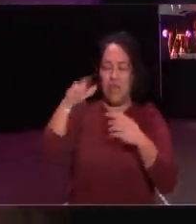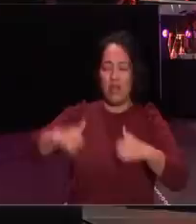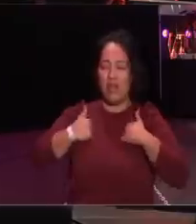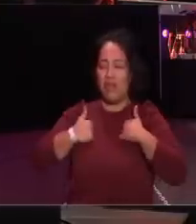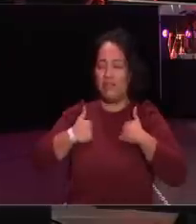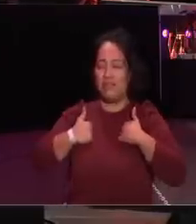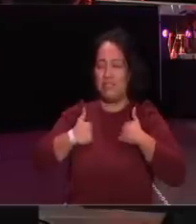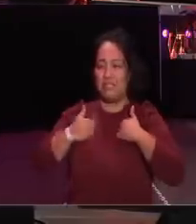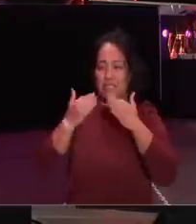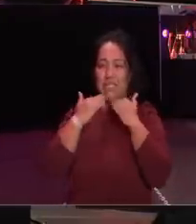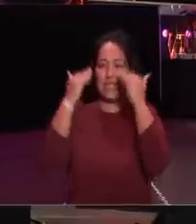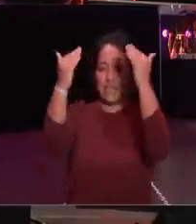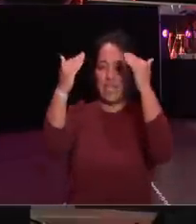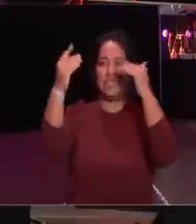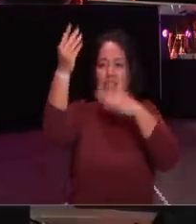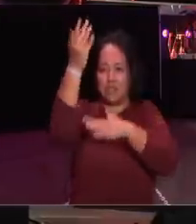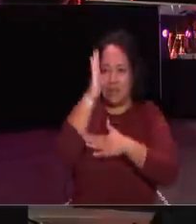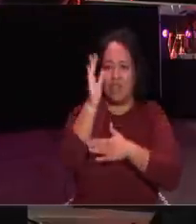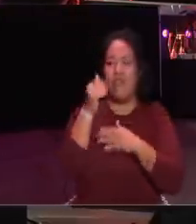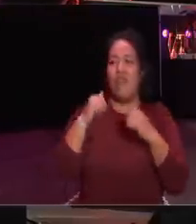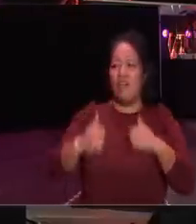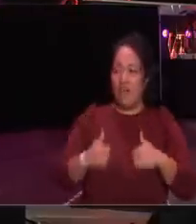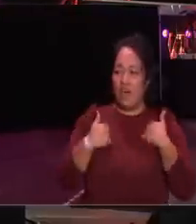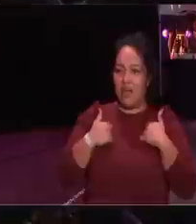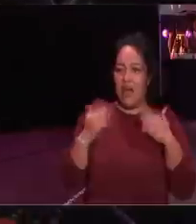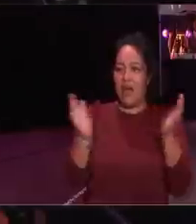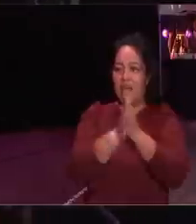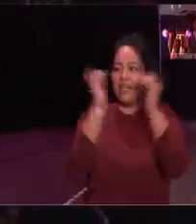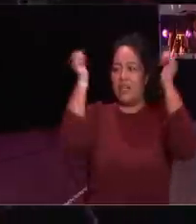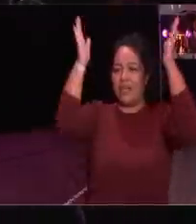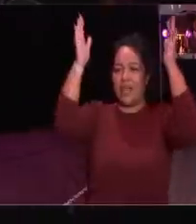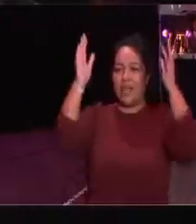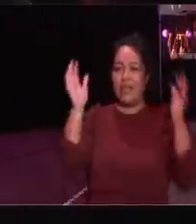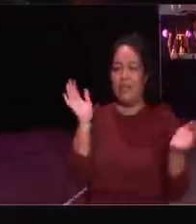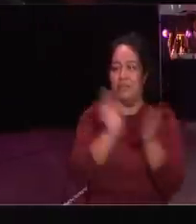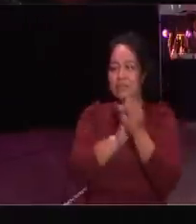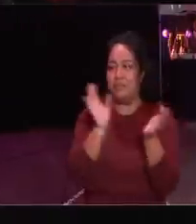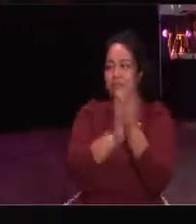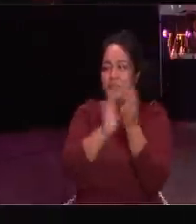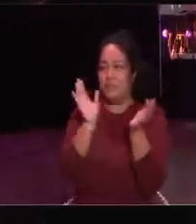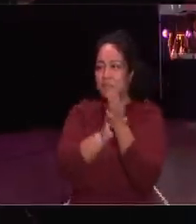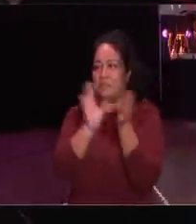Dale gracias a Dios give por la vida. Give thanks to God for life.